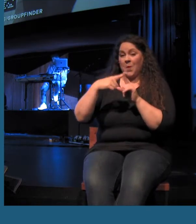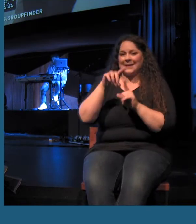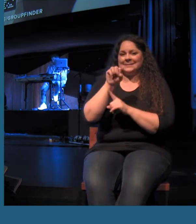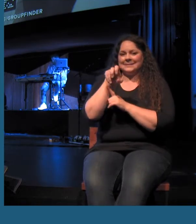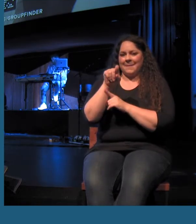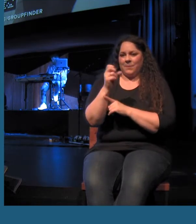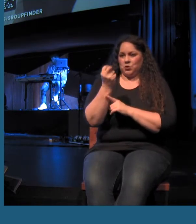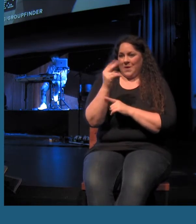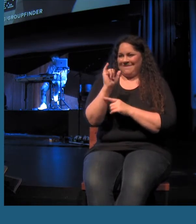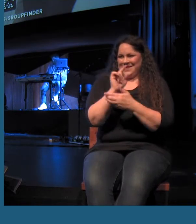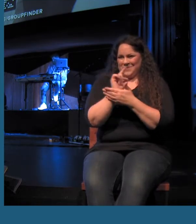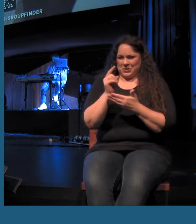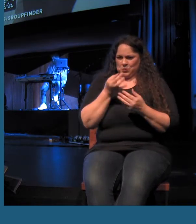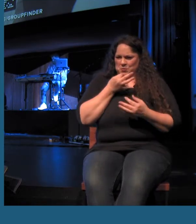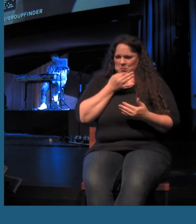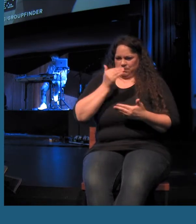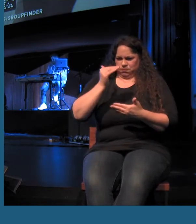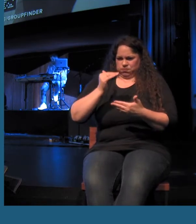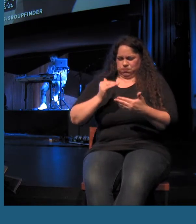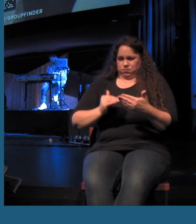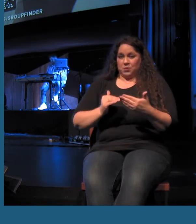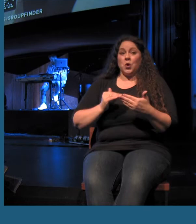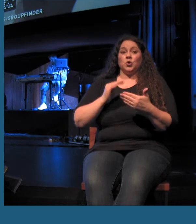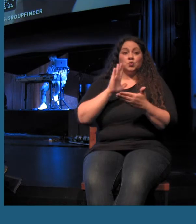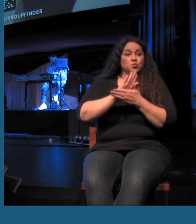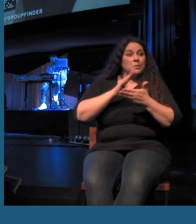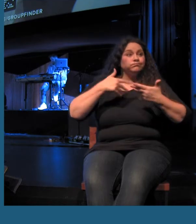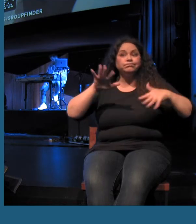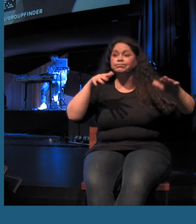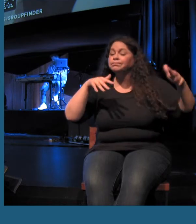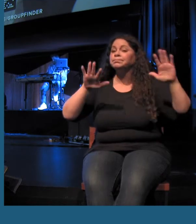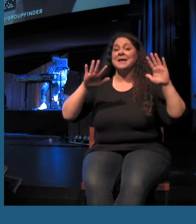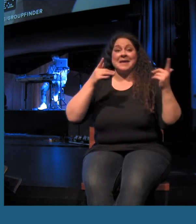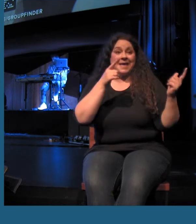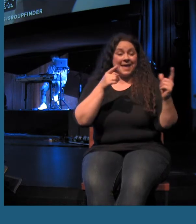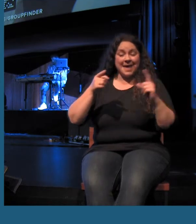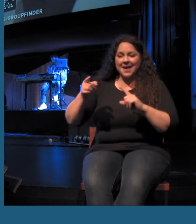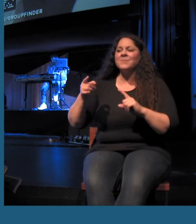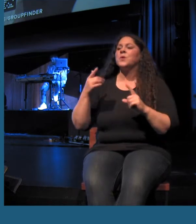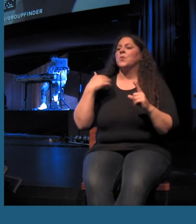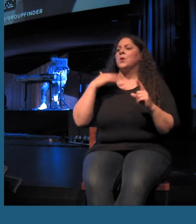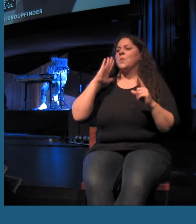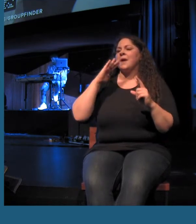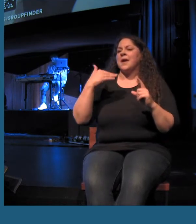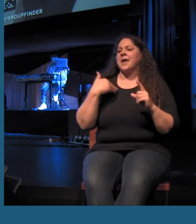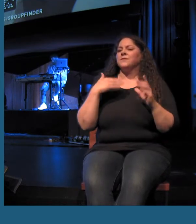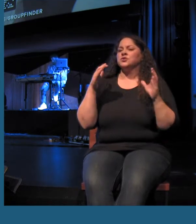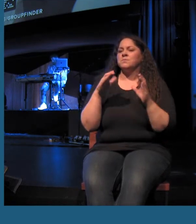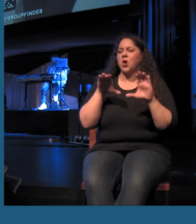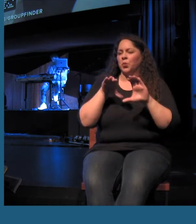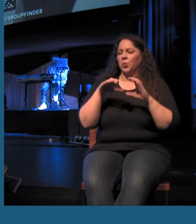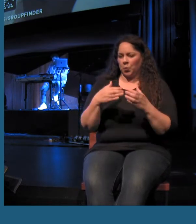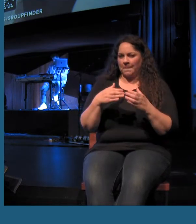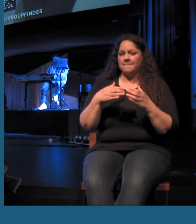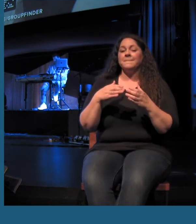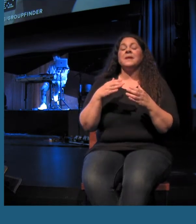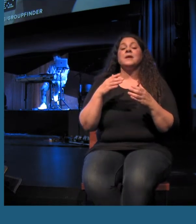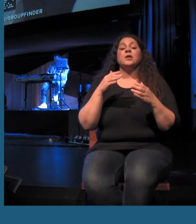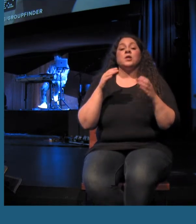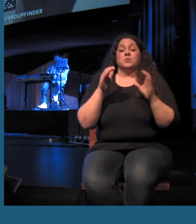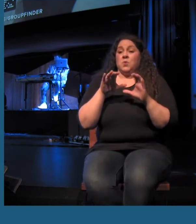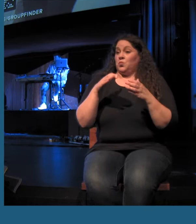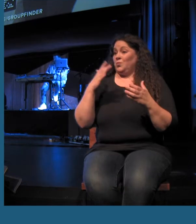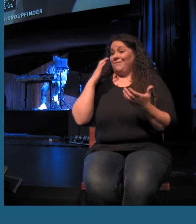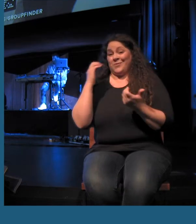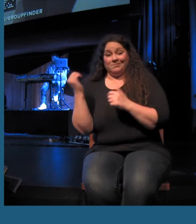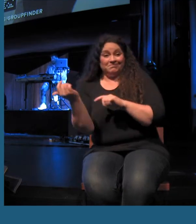12th, so only a couple of weeks away. As school's getting going, as everything's happening, we're going to have groups, and we have groups for all